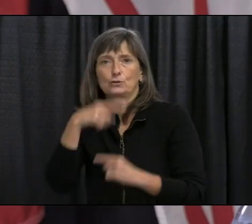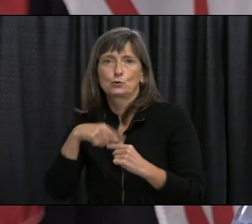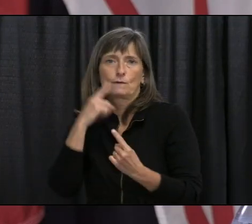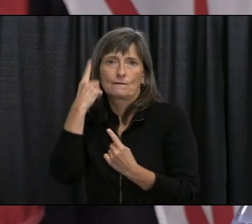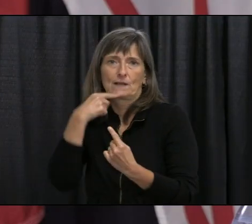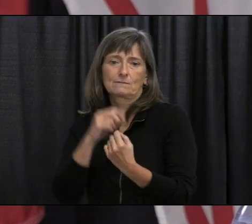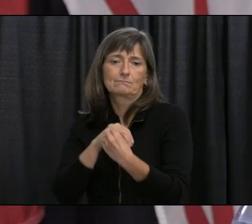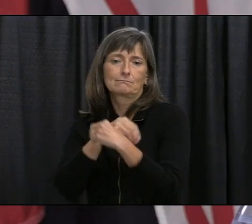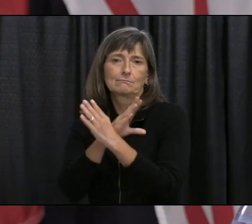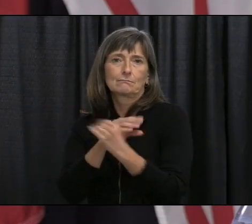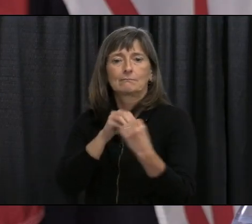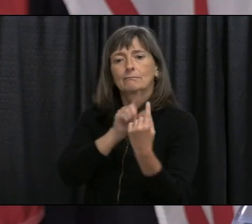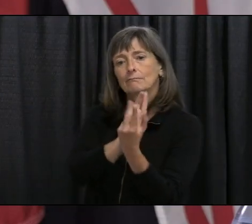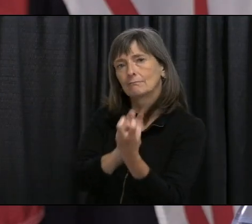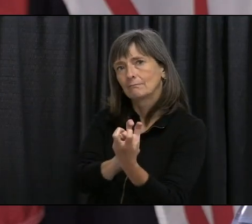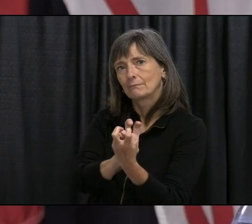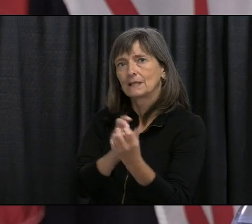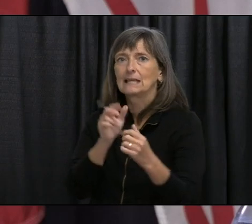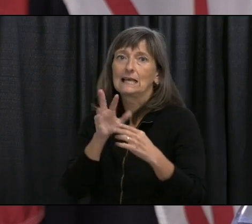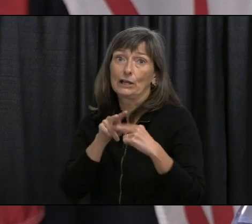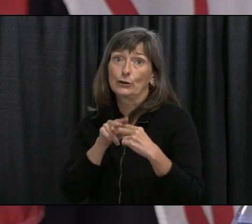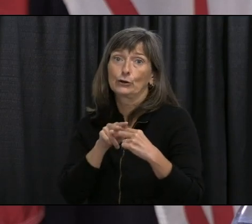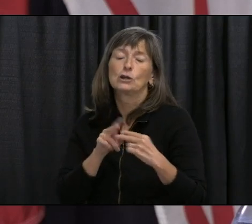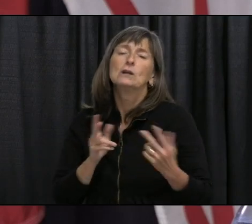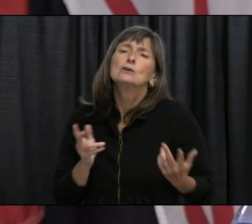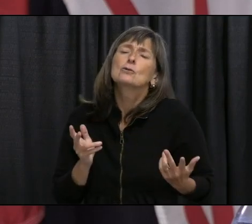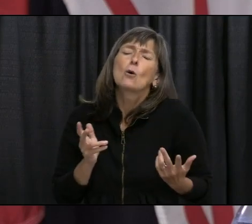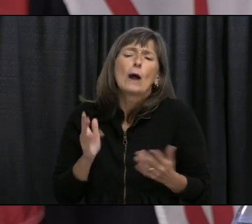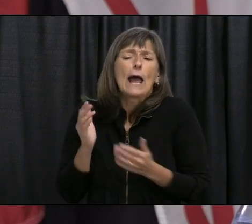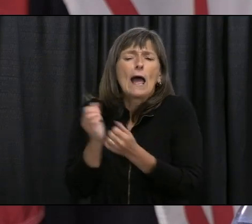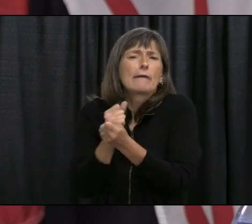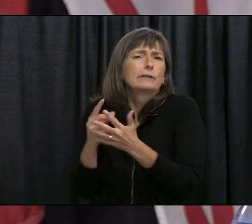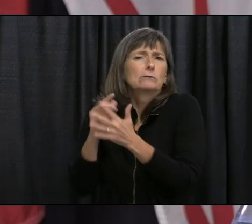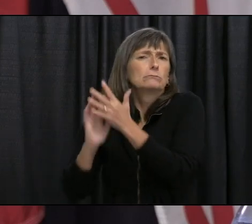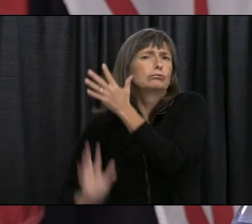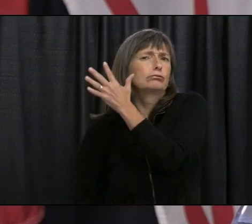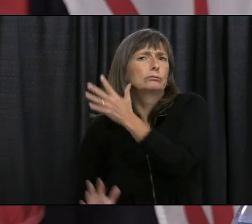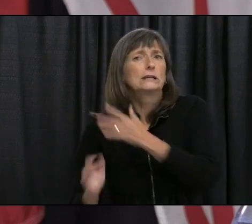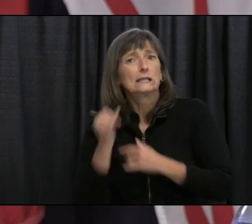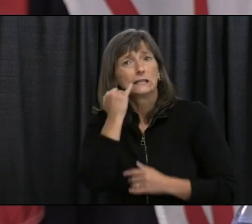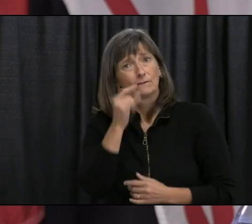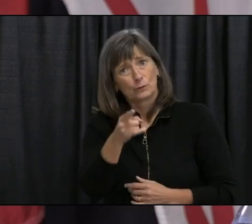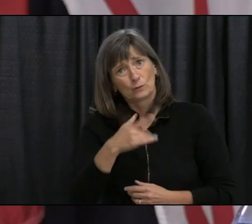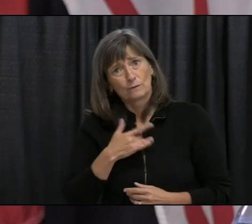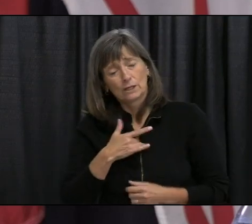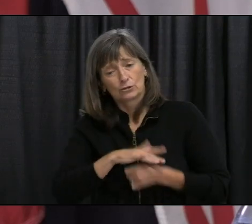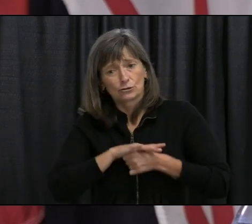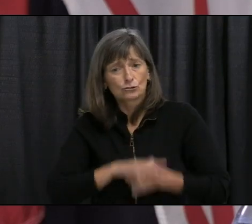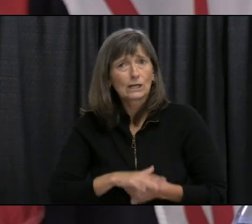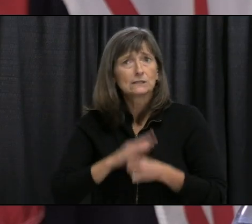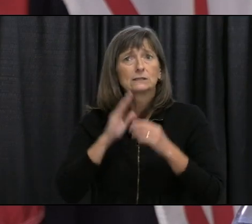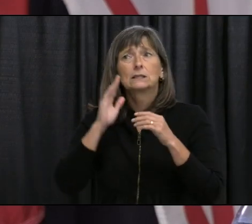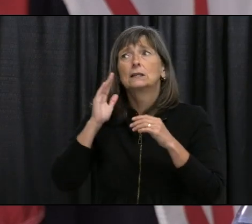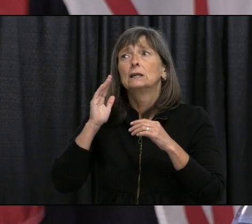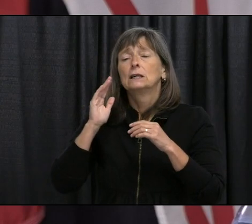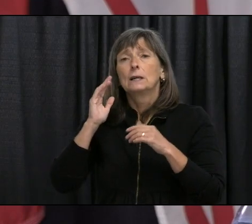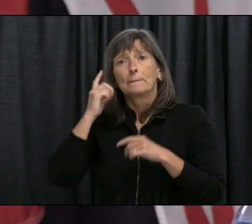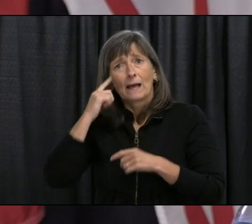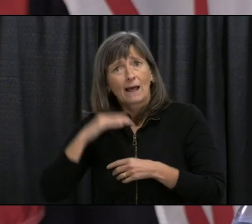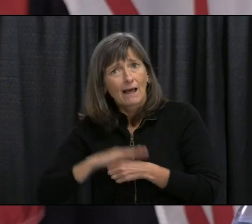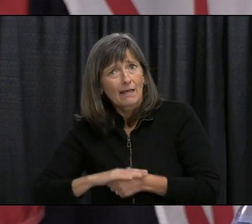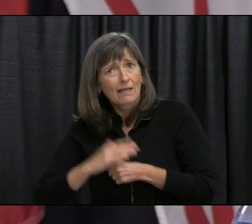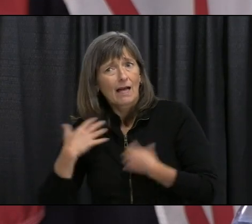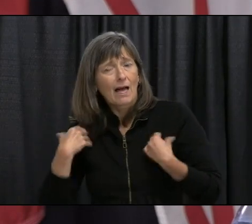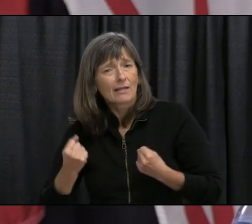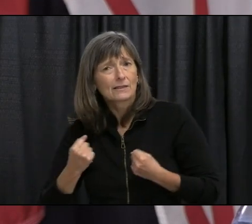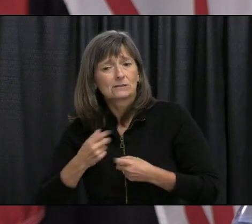face-to-face and counseling. And I would encourage anybody who feels the need of something like that to take it up. We have